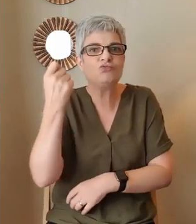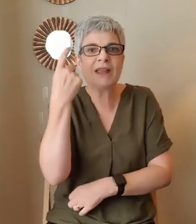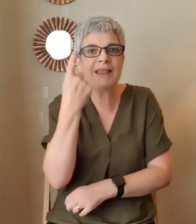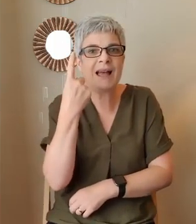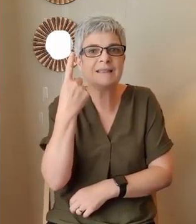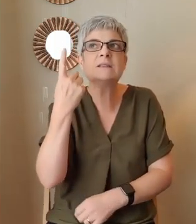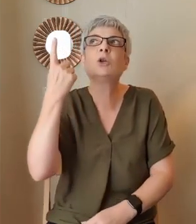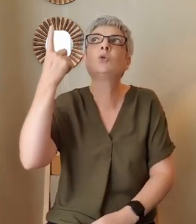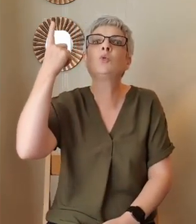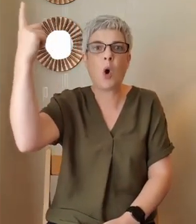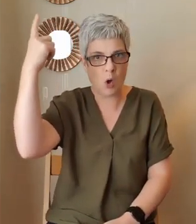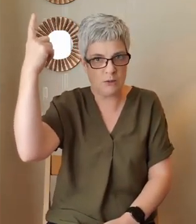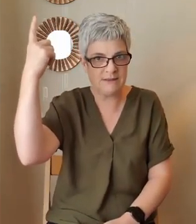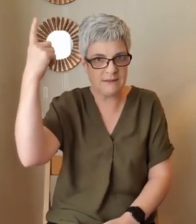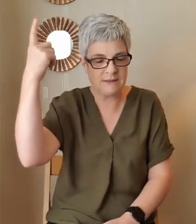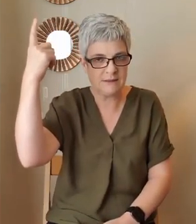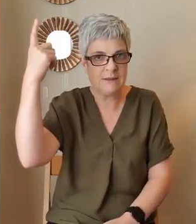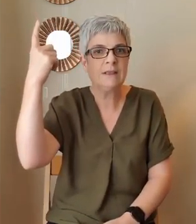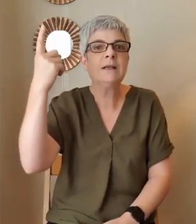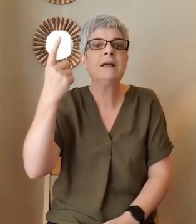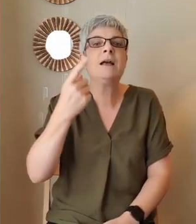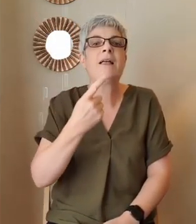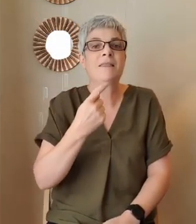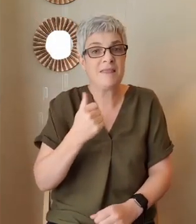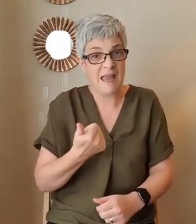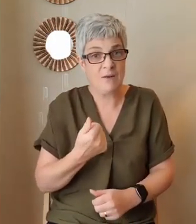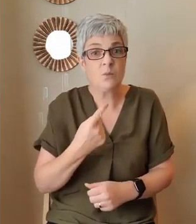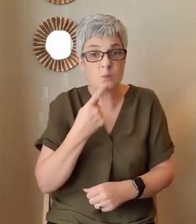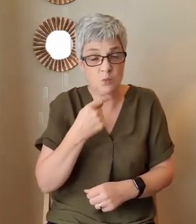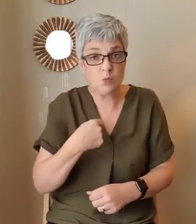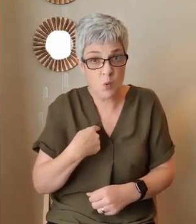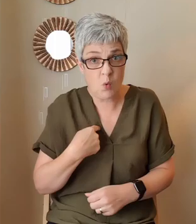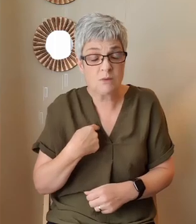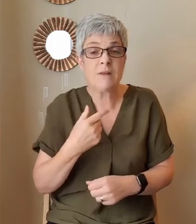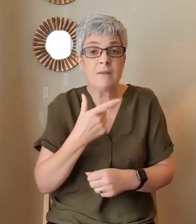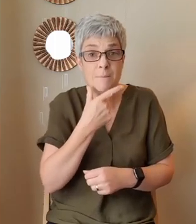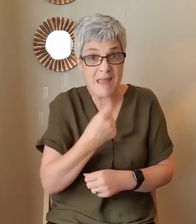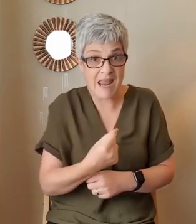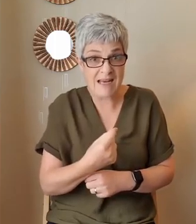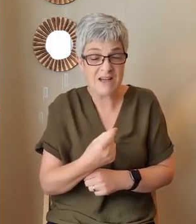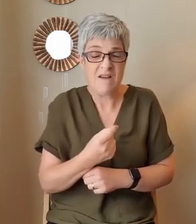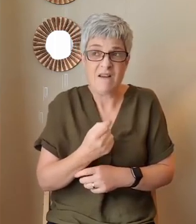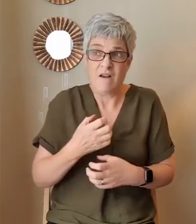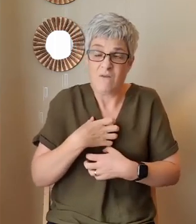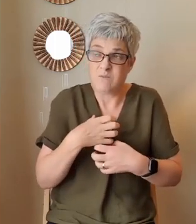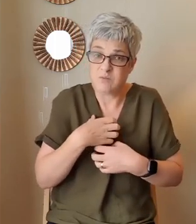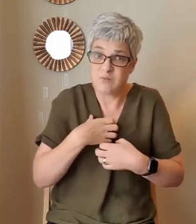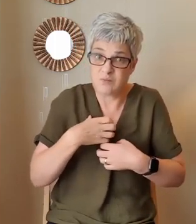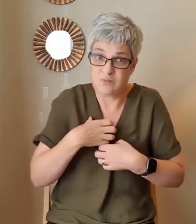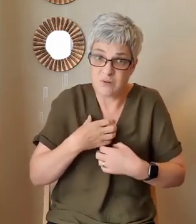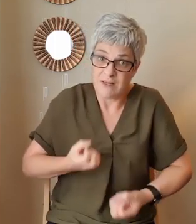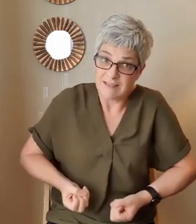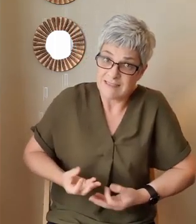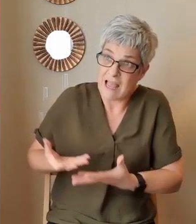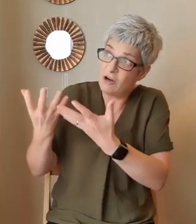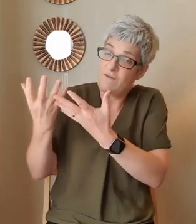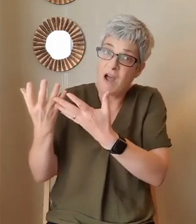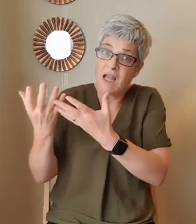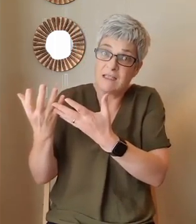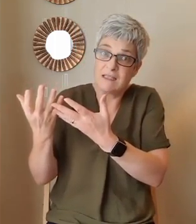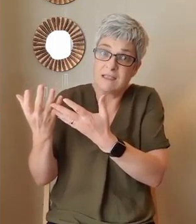God. And the men, we're told, verse 16 of chapter 1, greatly feared the Lord, and they offered a sacrifice to